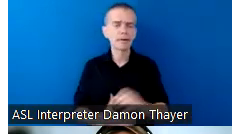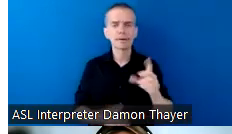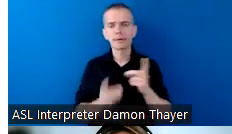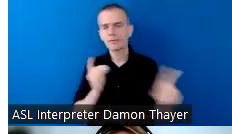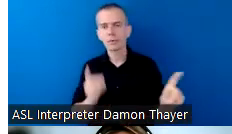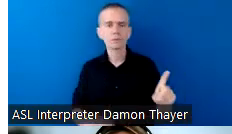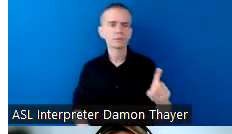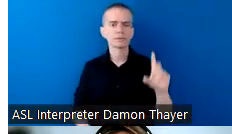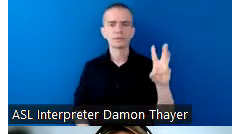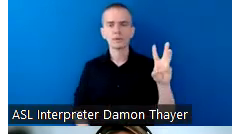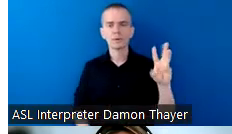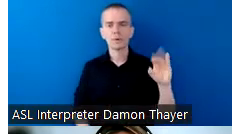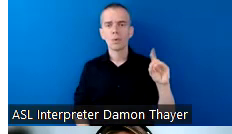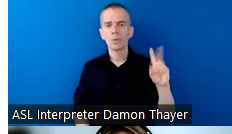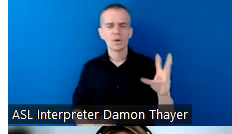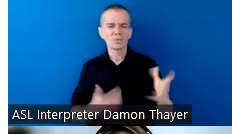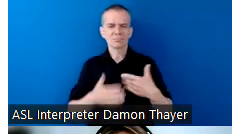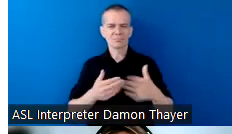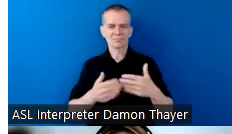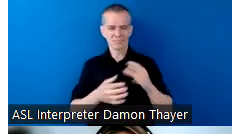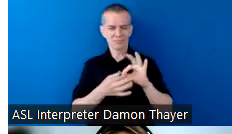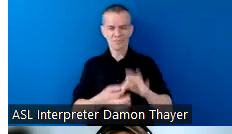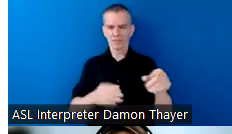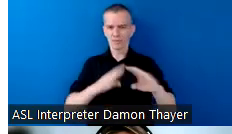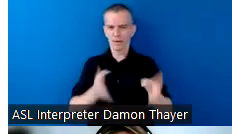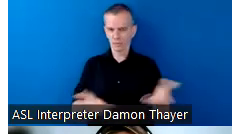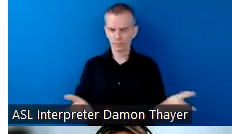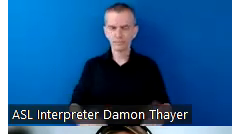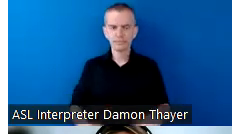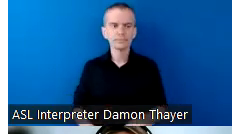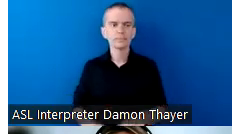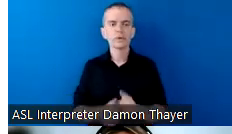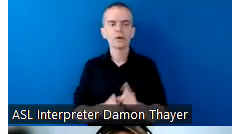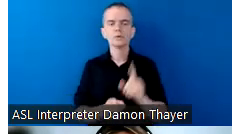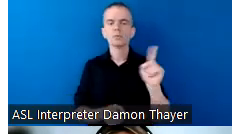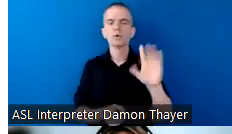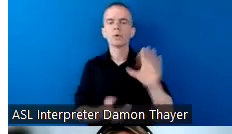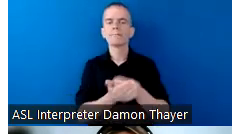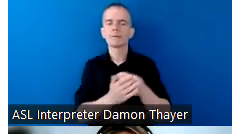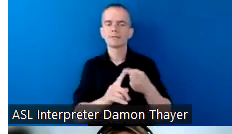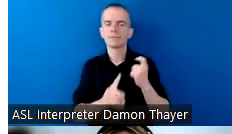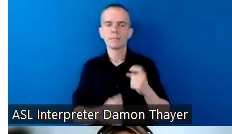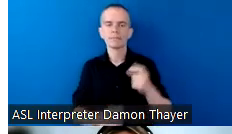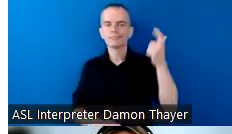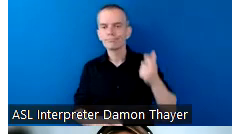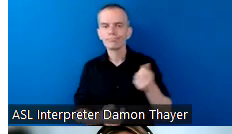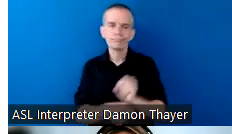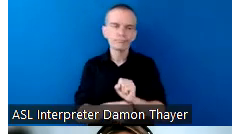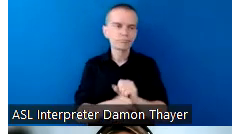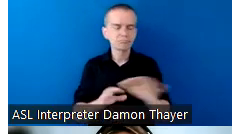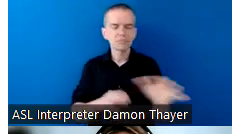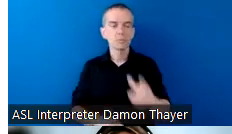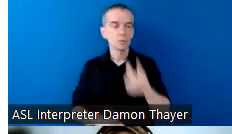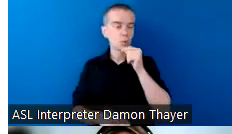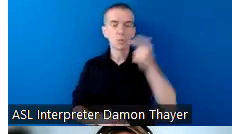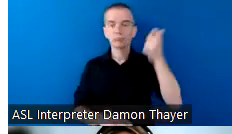things should really come into question when you're going into a housing transaction. Also, source of income. So this means folks who are using rental subsidies